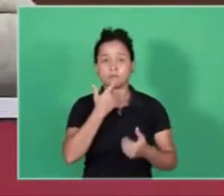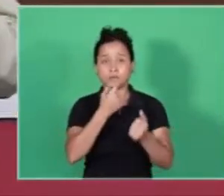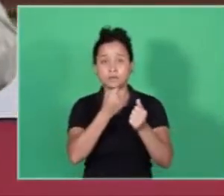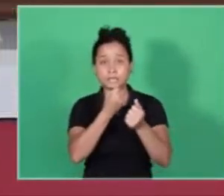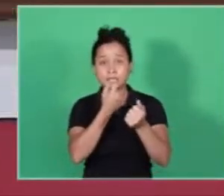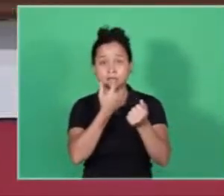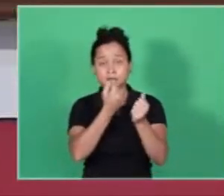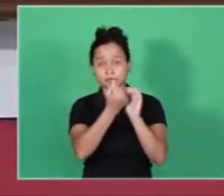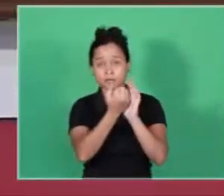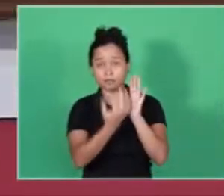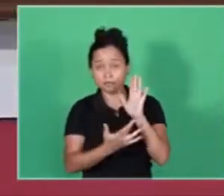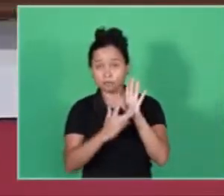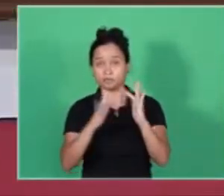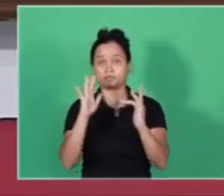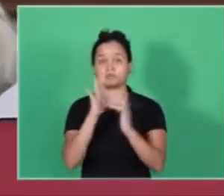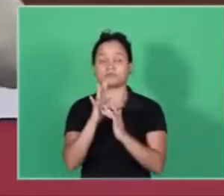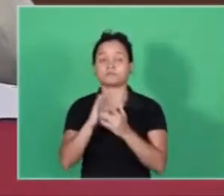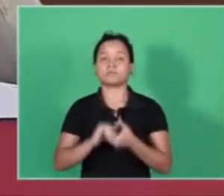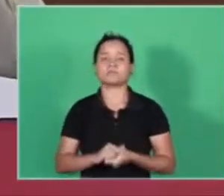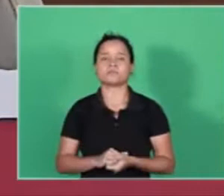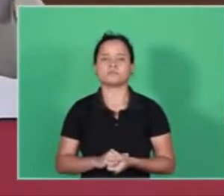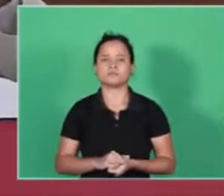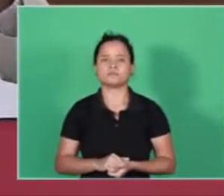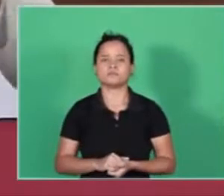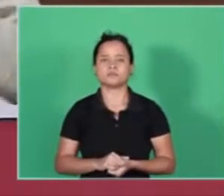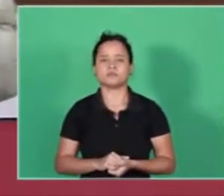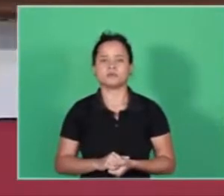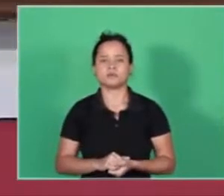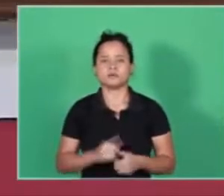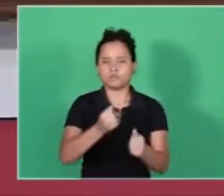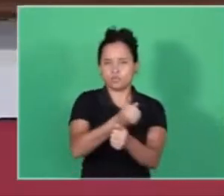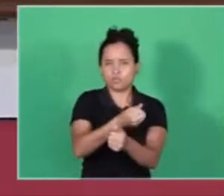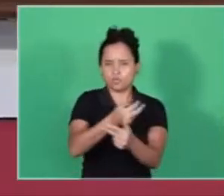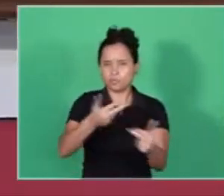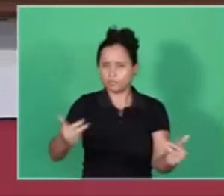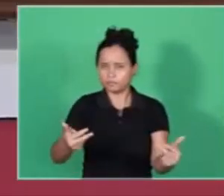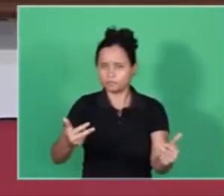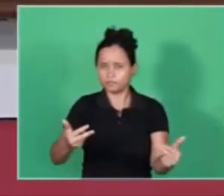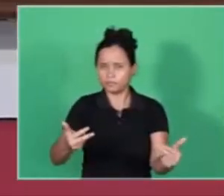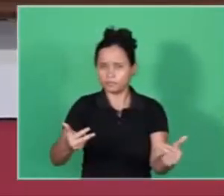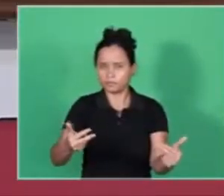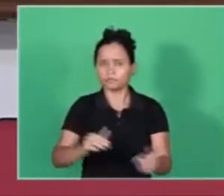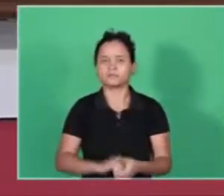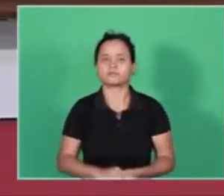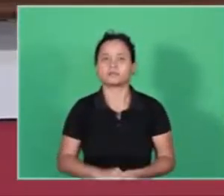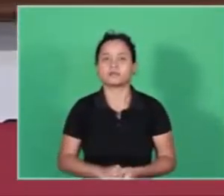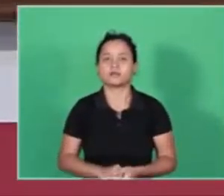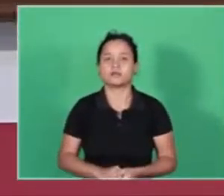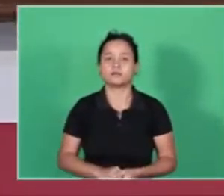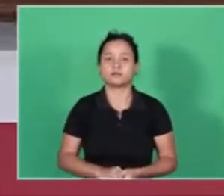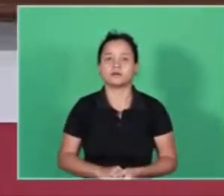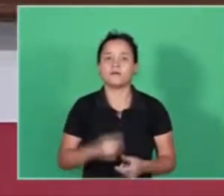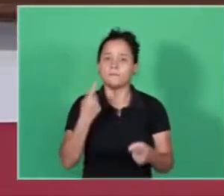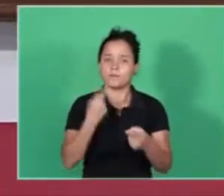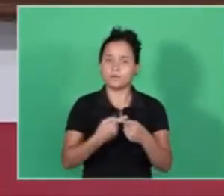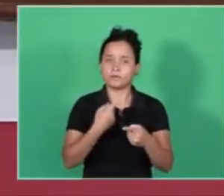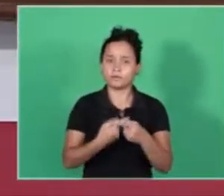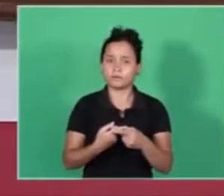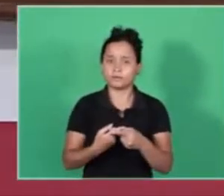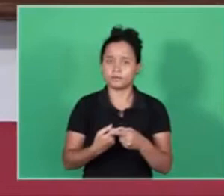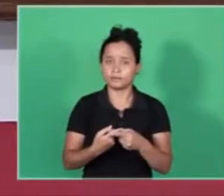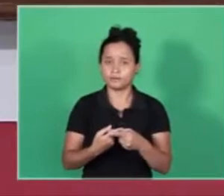Transubstantiation. You can't bite it. Those things This was great for the church because the